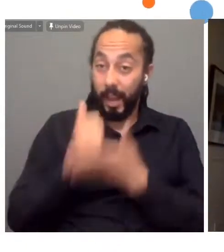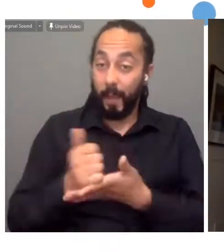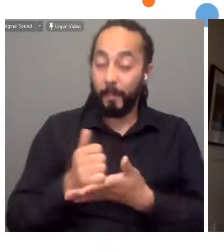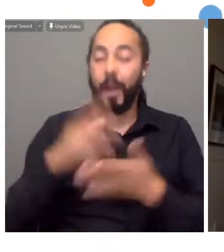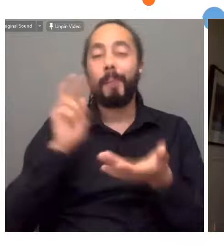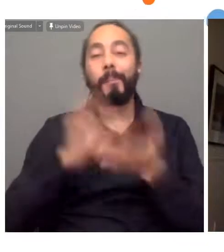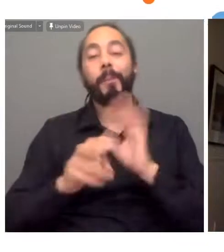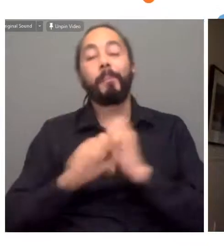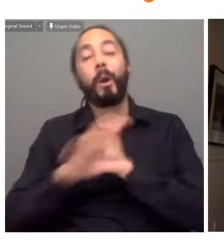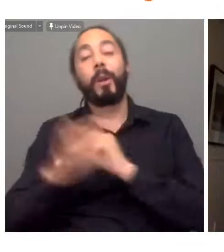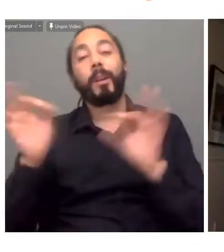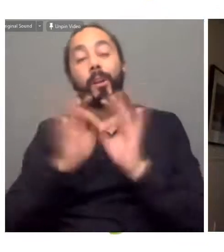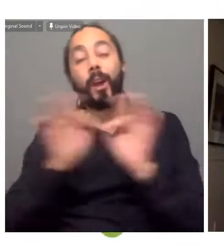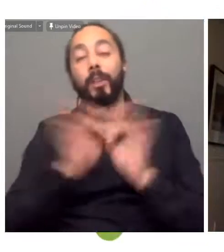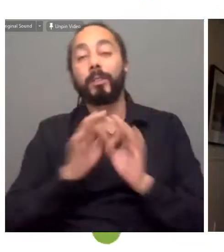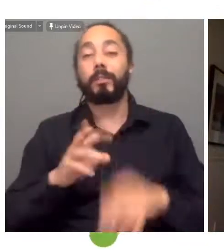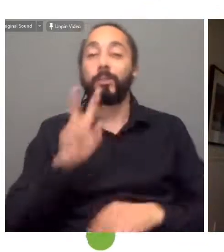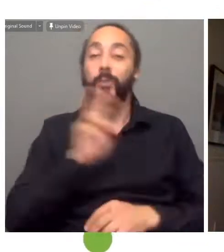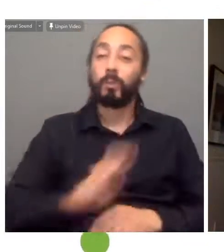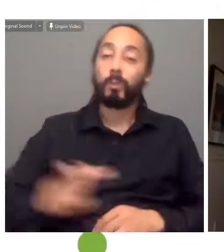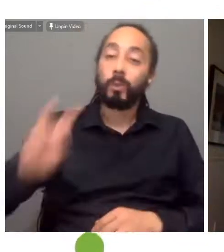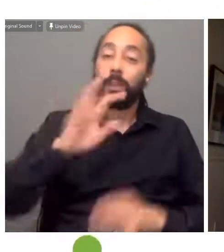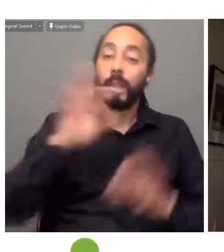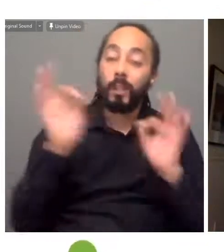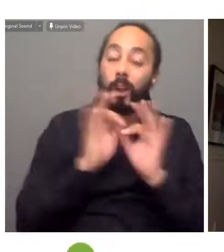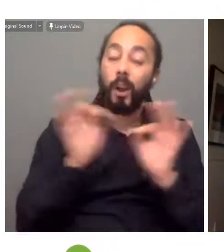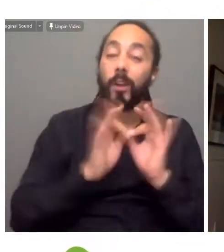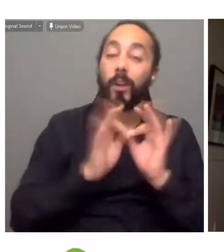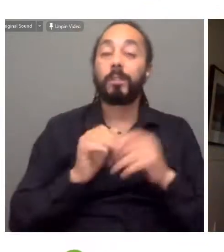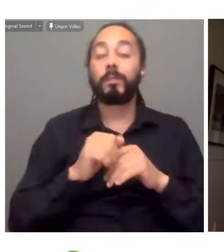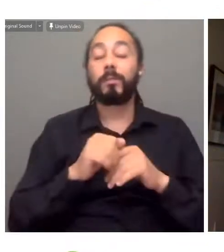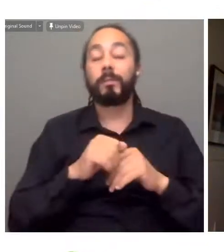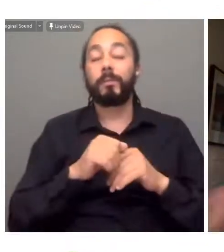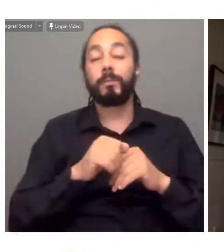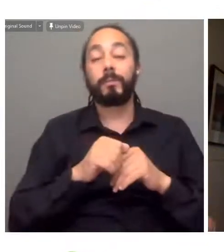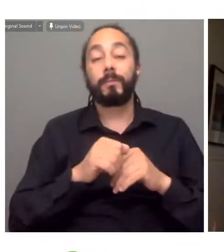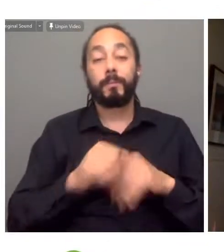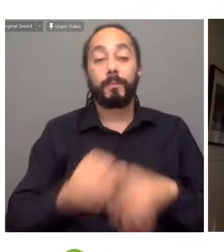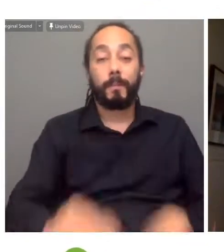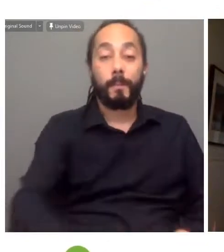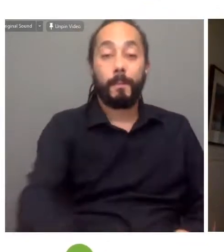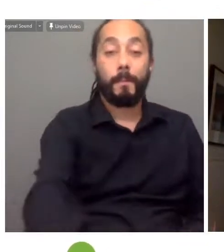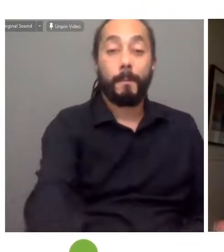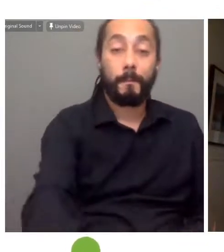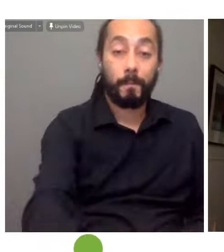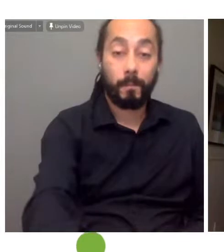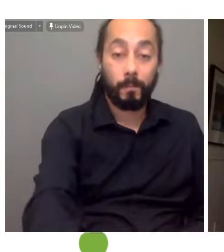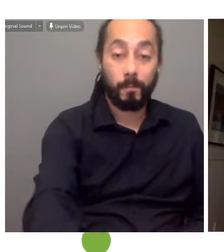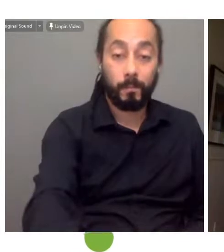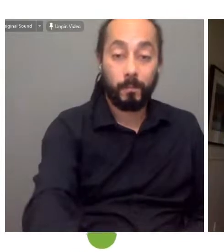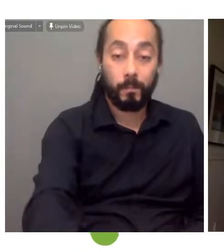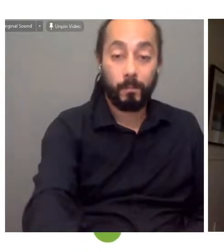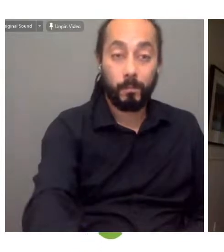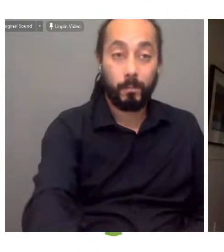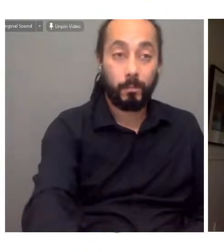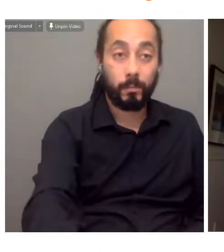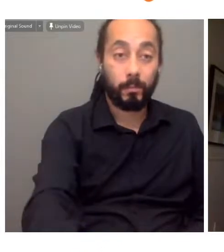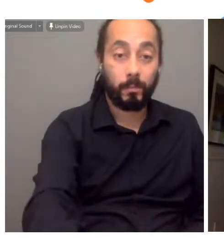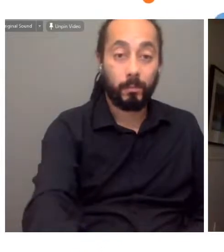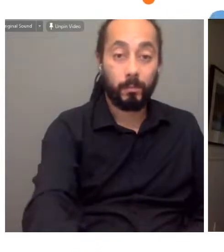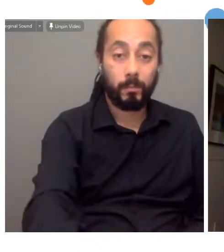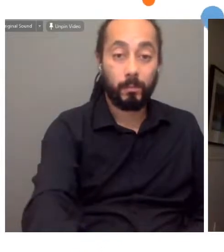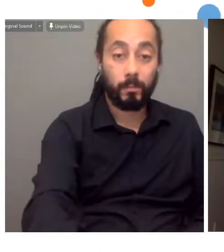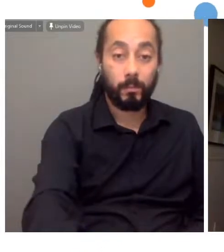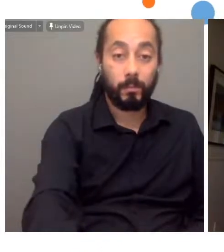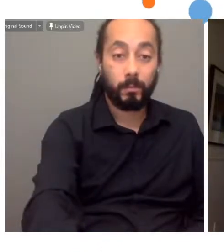support. There'll be a very different discourse needed with our audiences to reassure them that it's